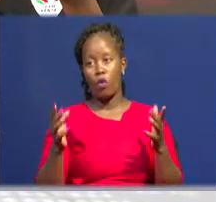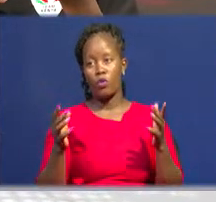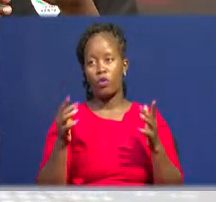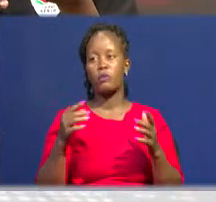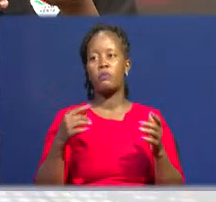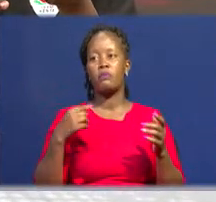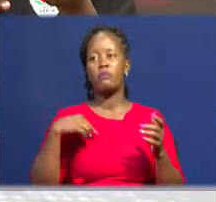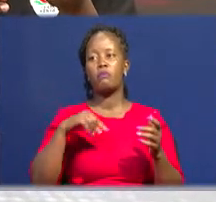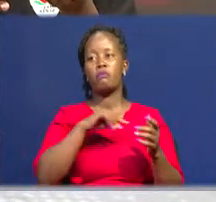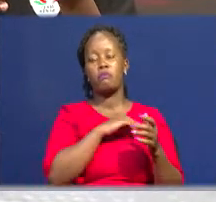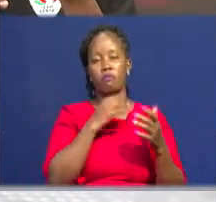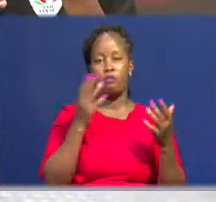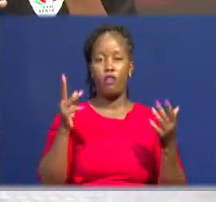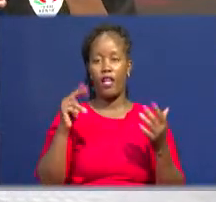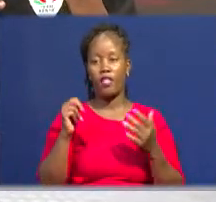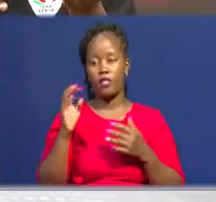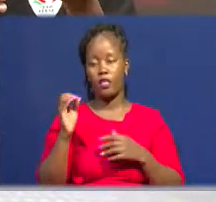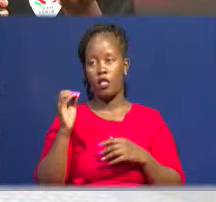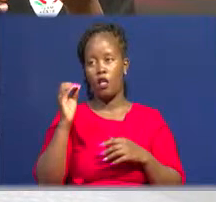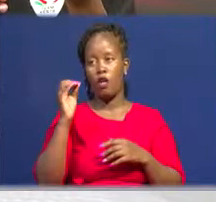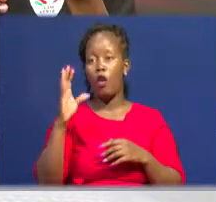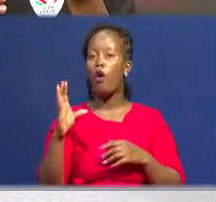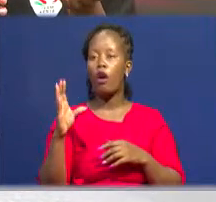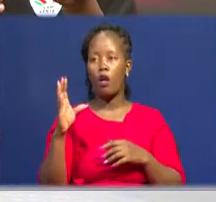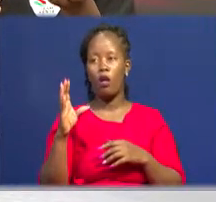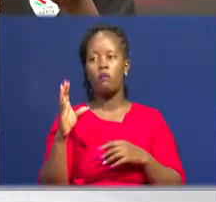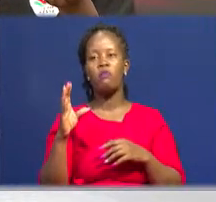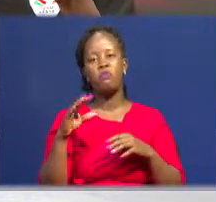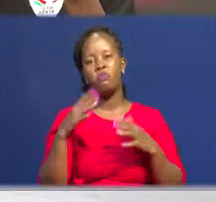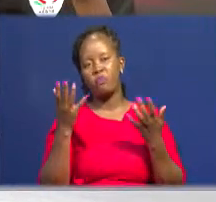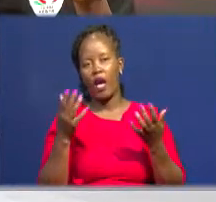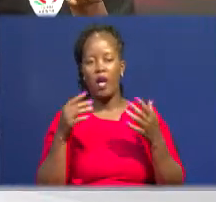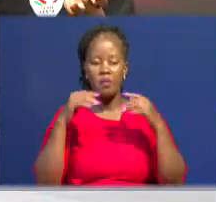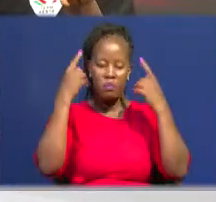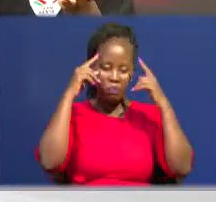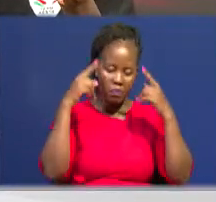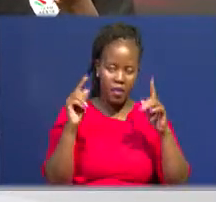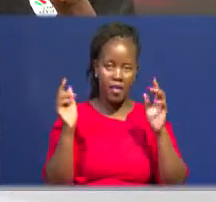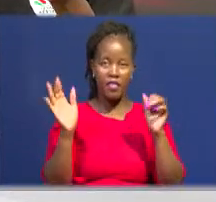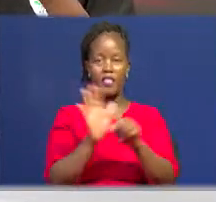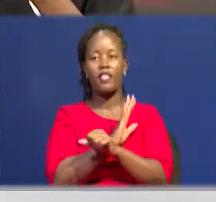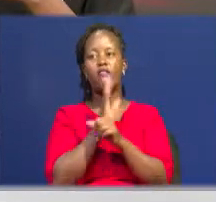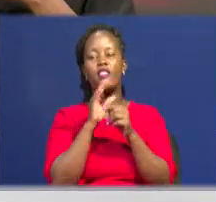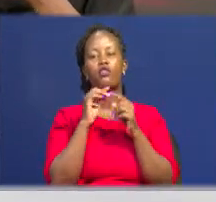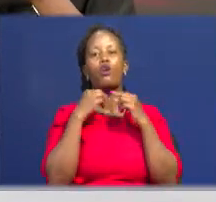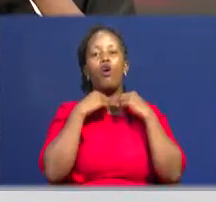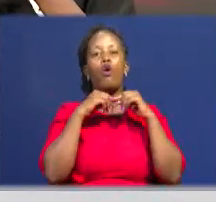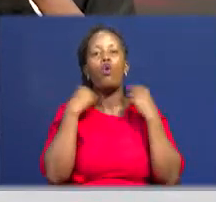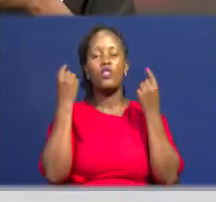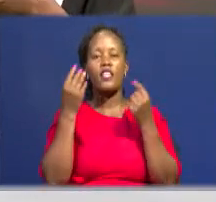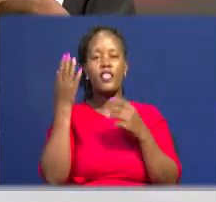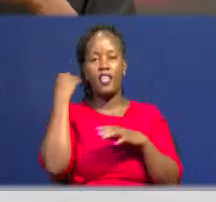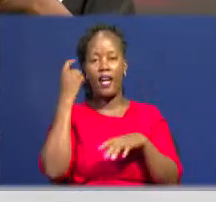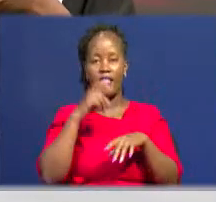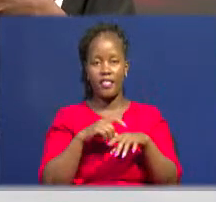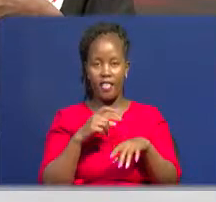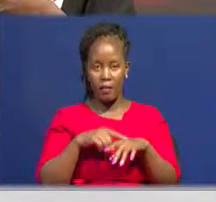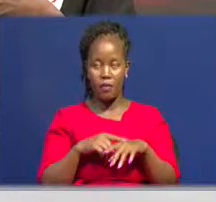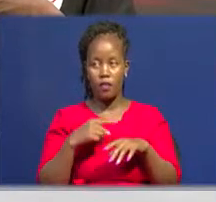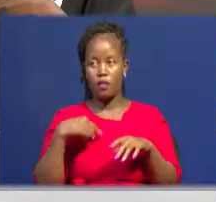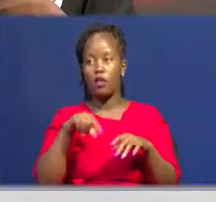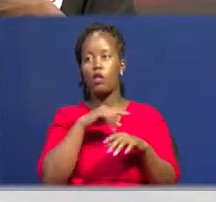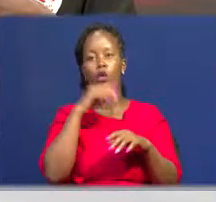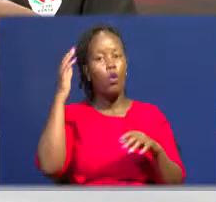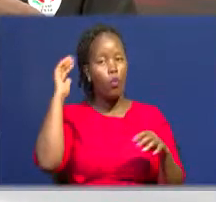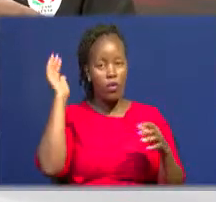mean, you've seen how we successfully hosted the last event. We believe that